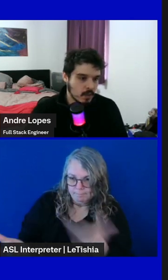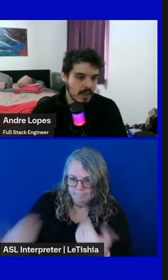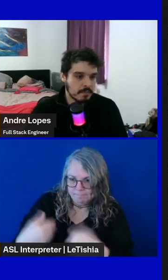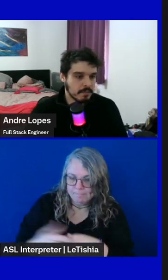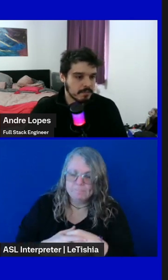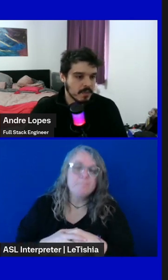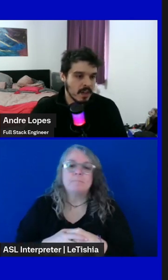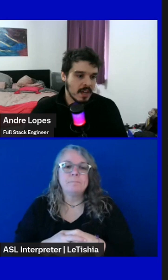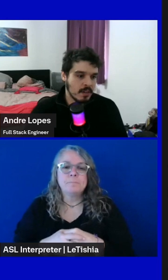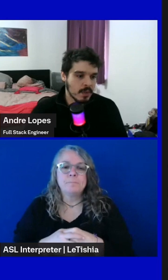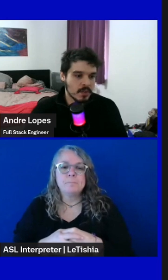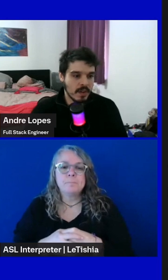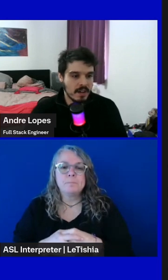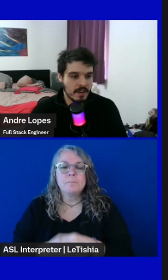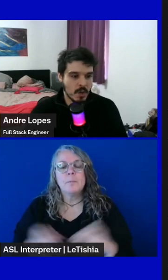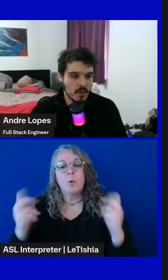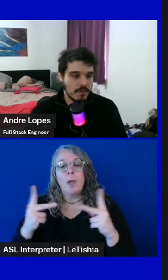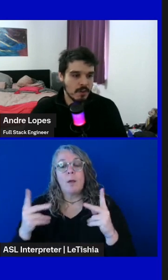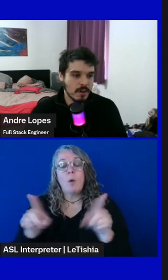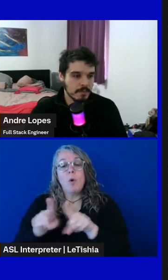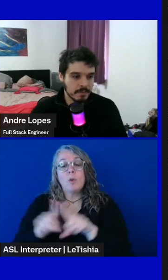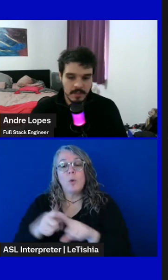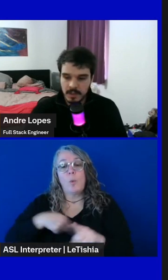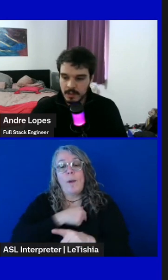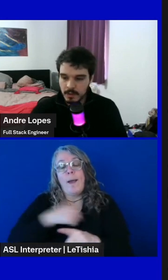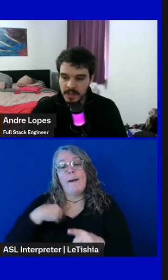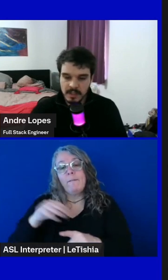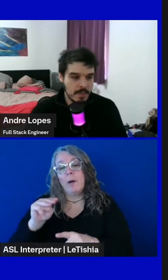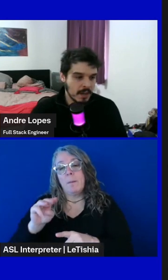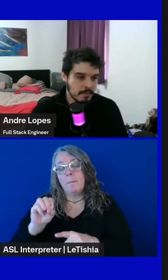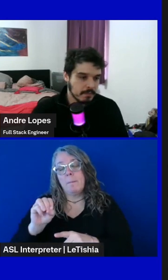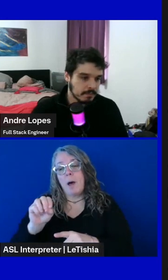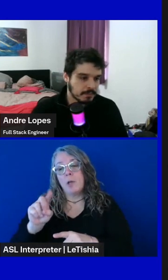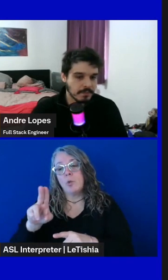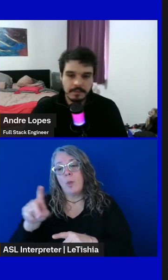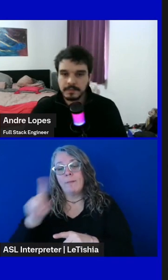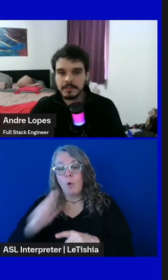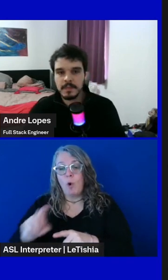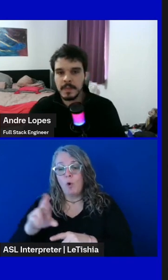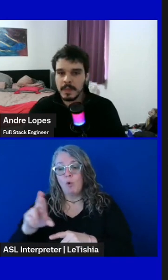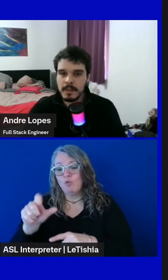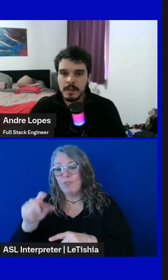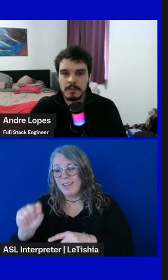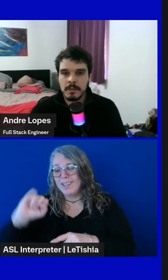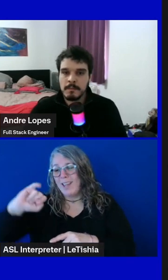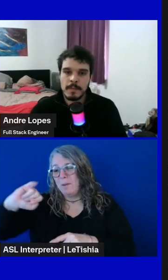And okay, here we also have a module for REST API.